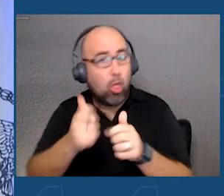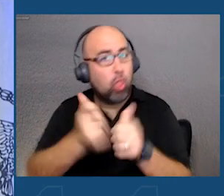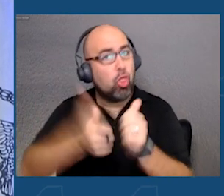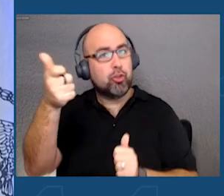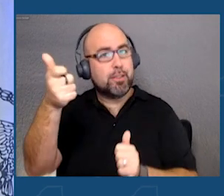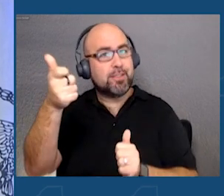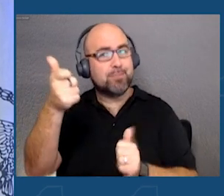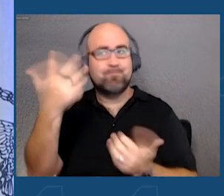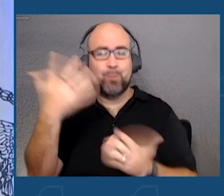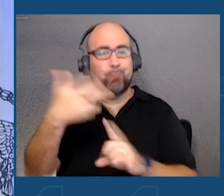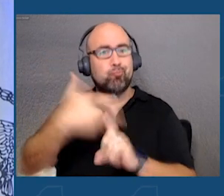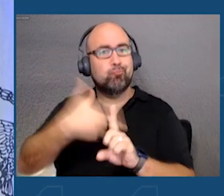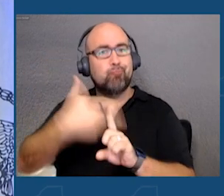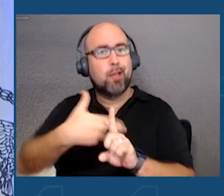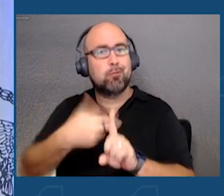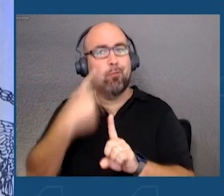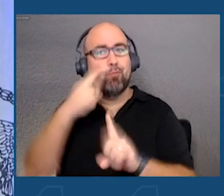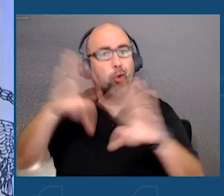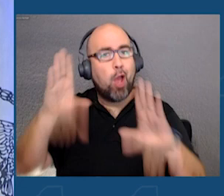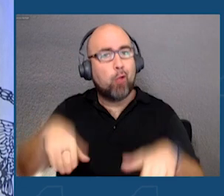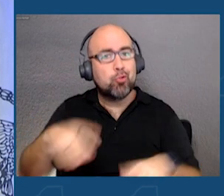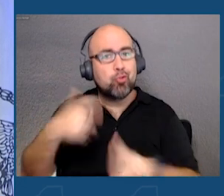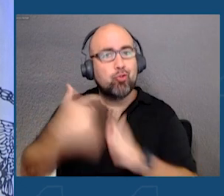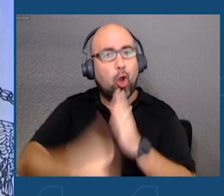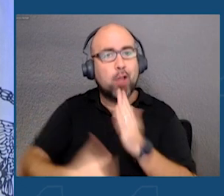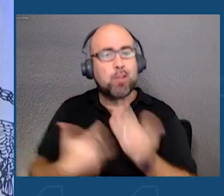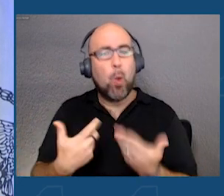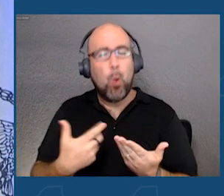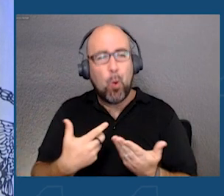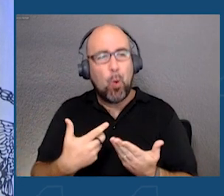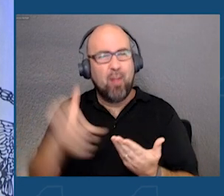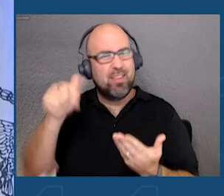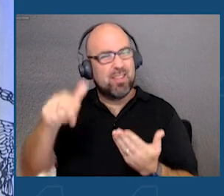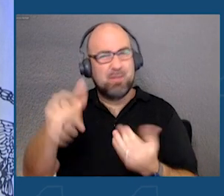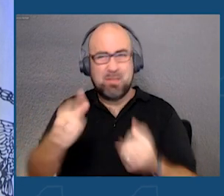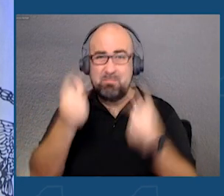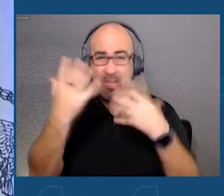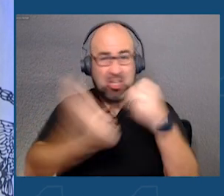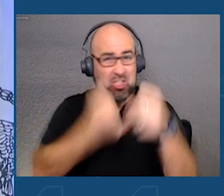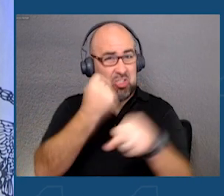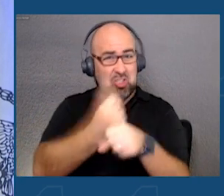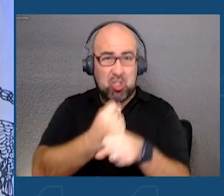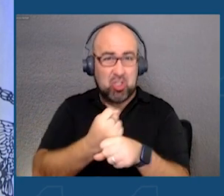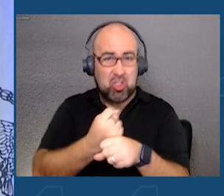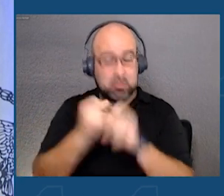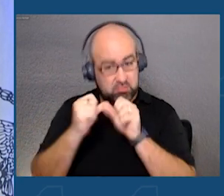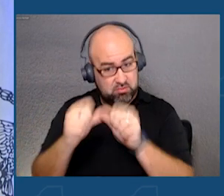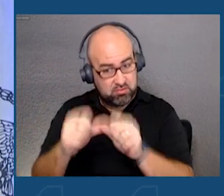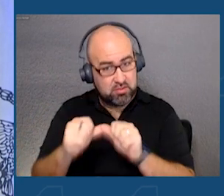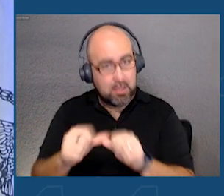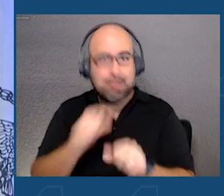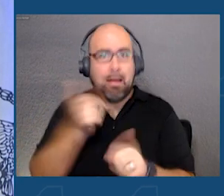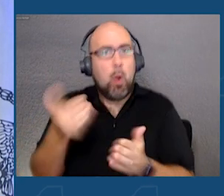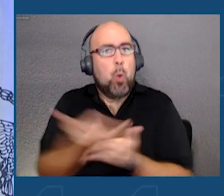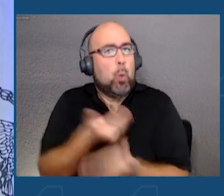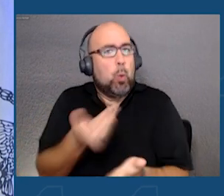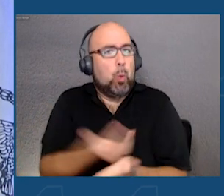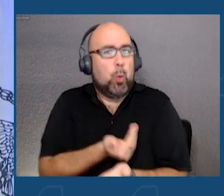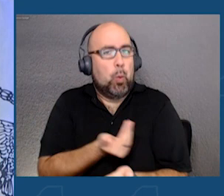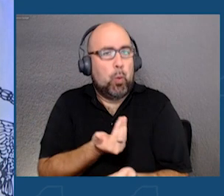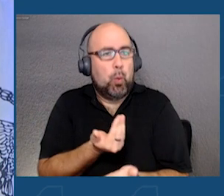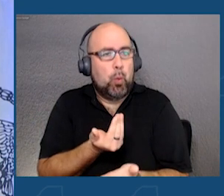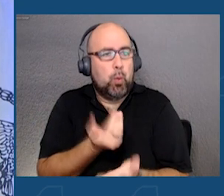cost of their housing. So this has been decades in the making, without a doubt. This is not a new phenomenon. And I spoke about